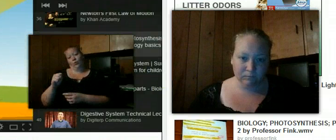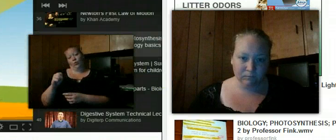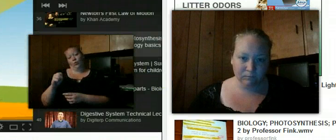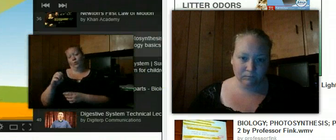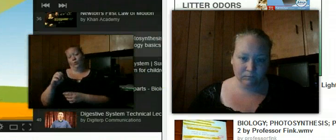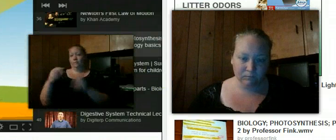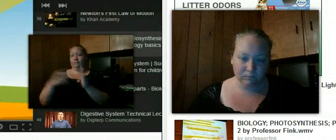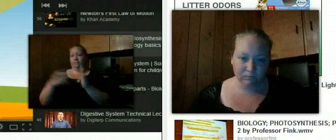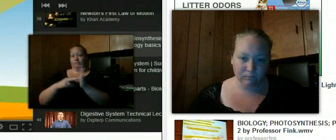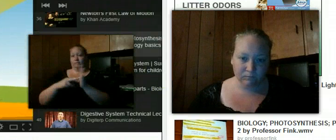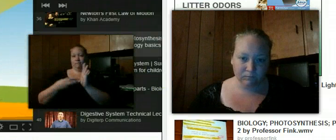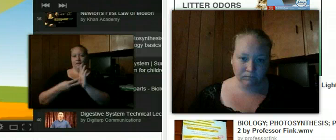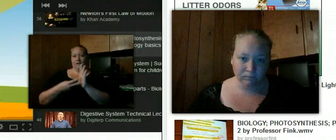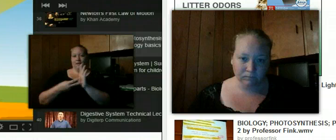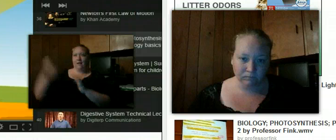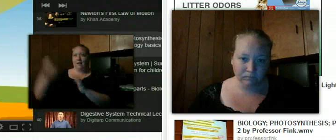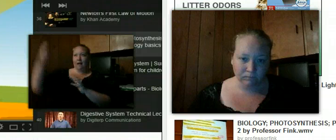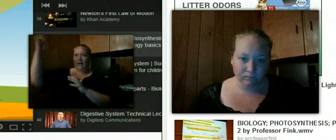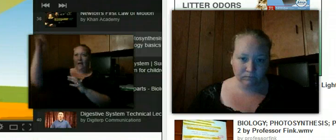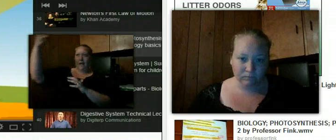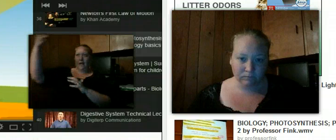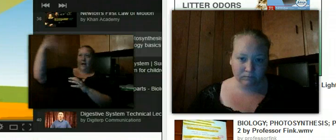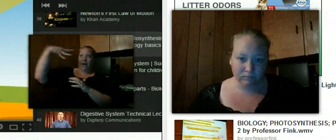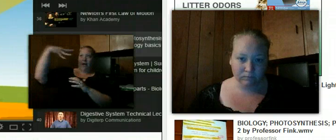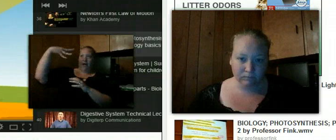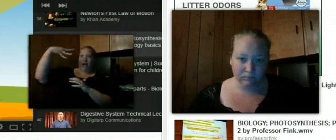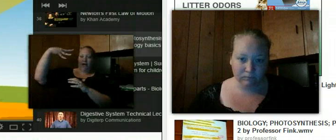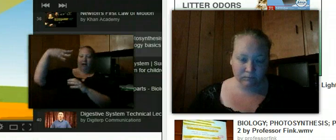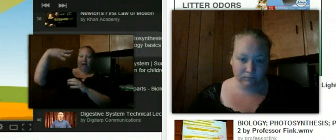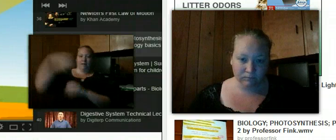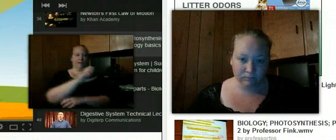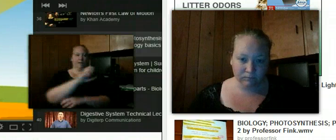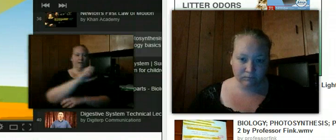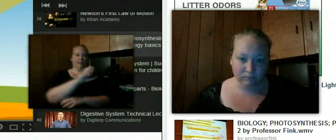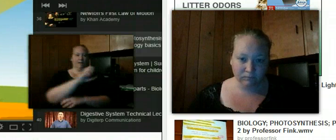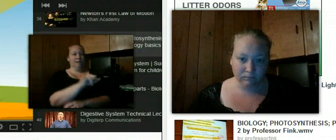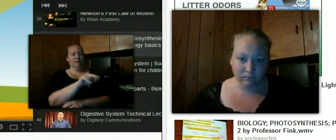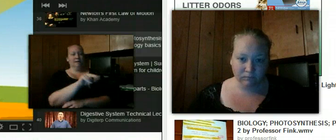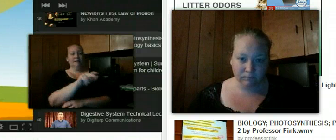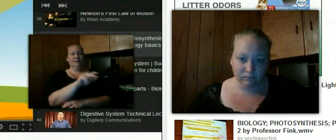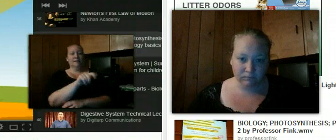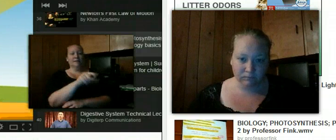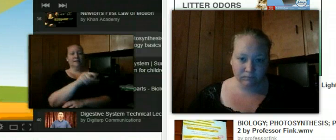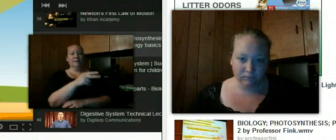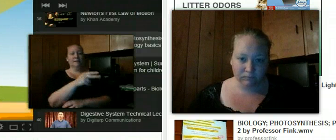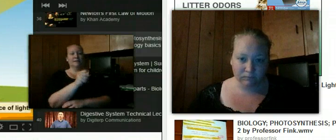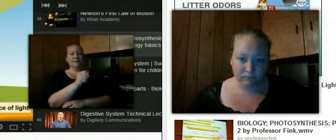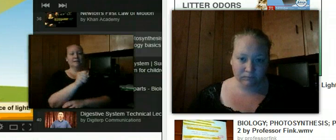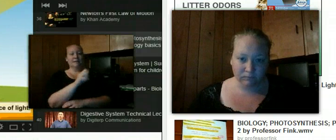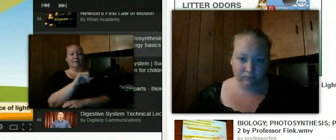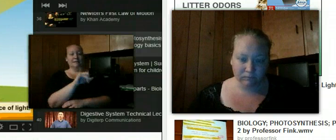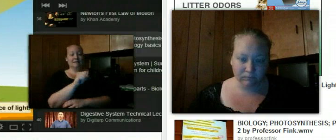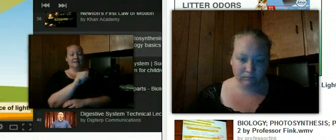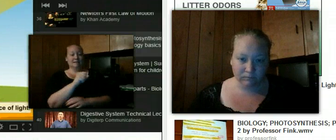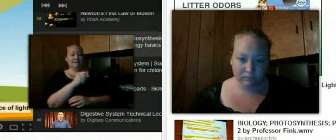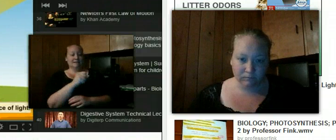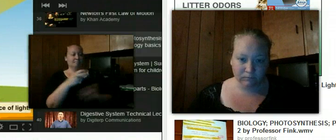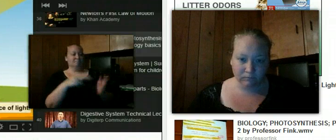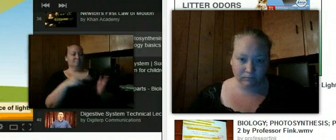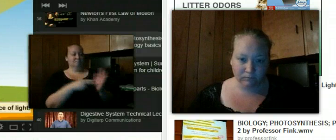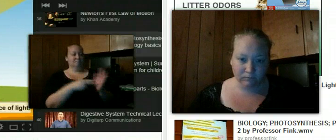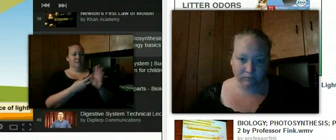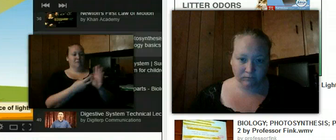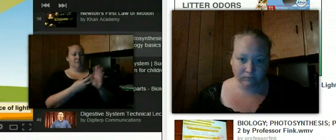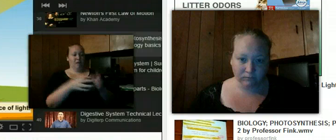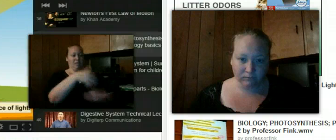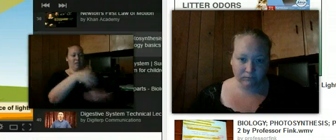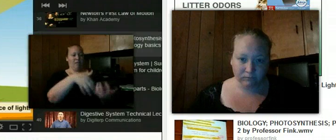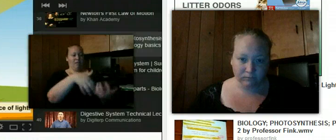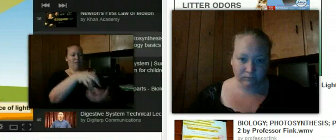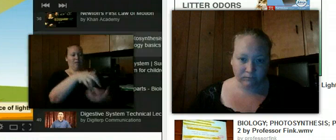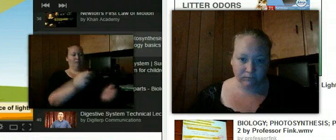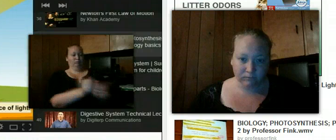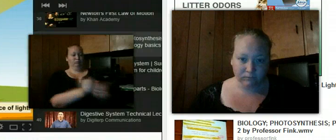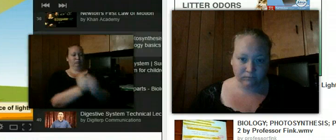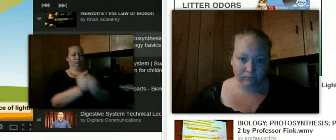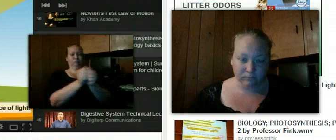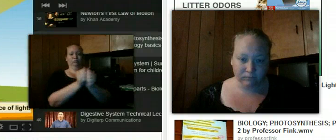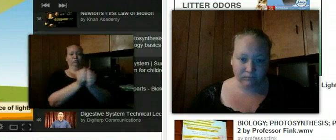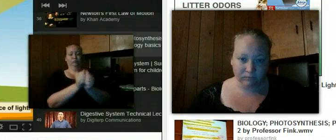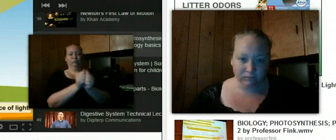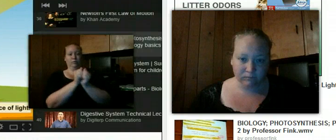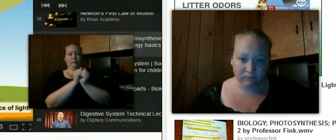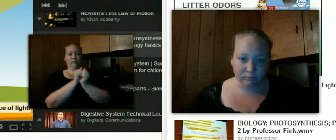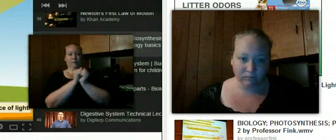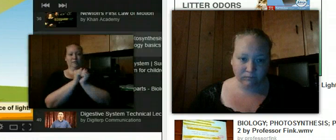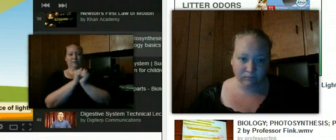in Greek, and synthesis means putting together or combining. Hence, photosynthesis literally